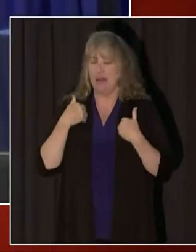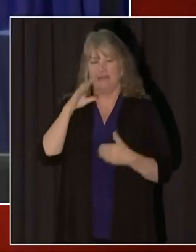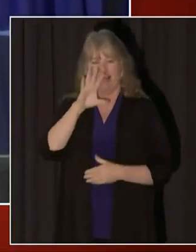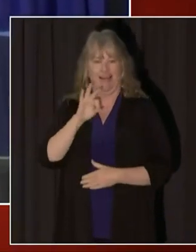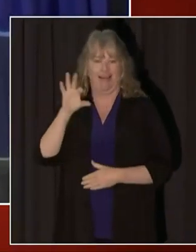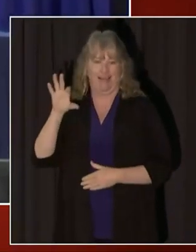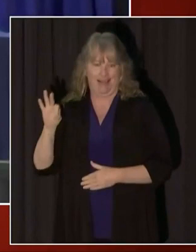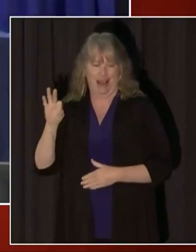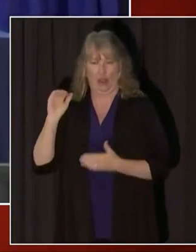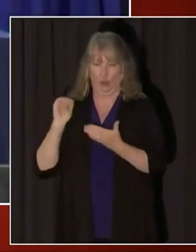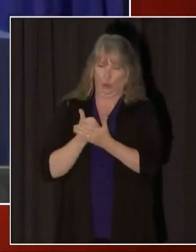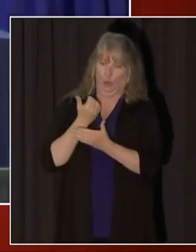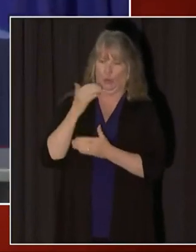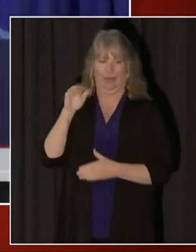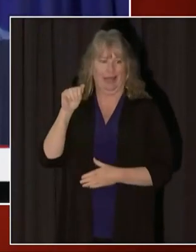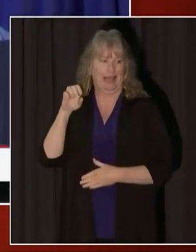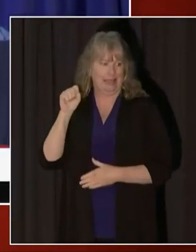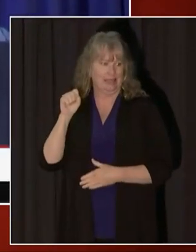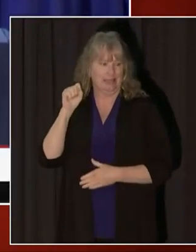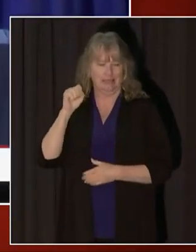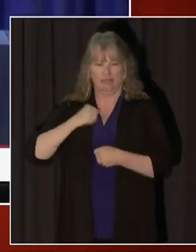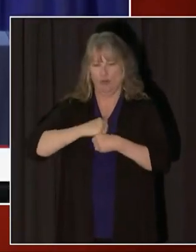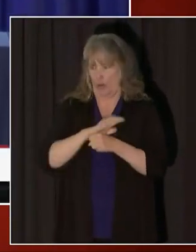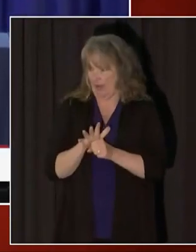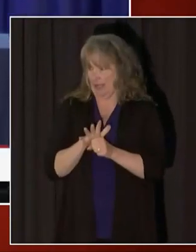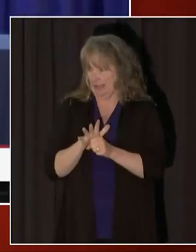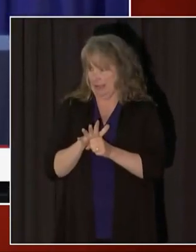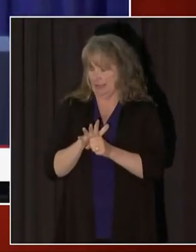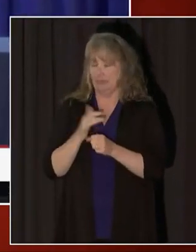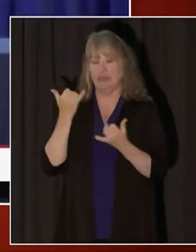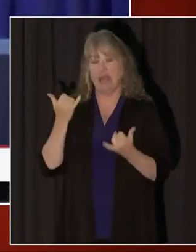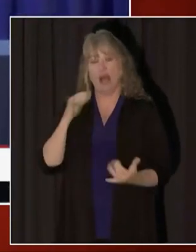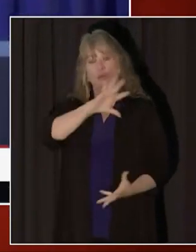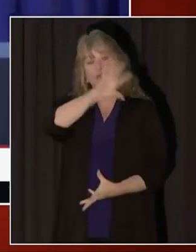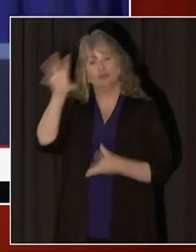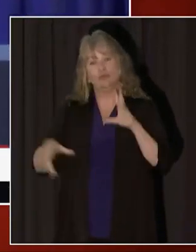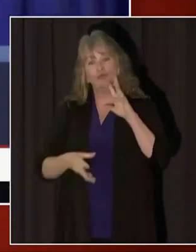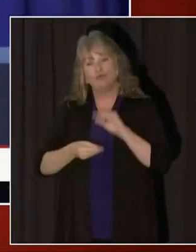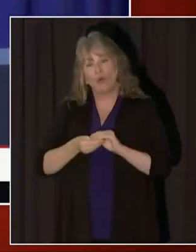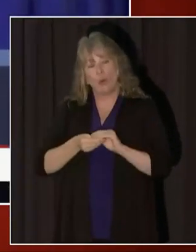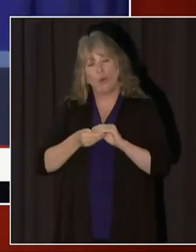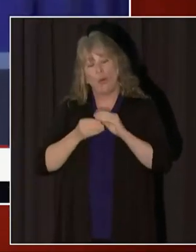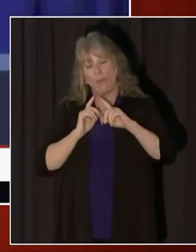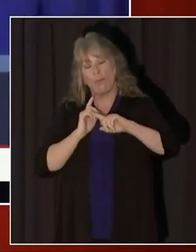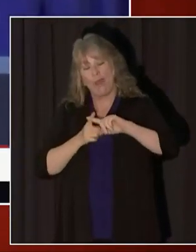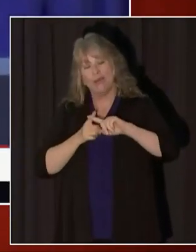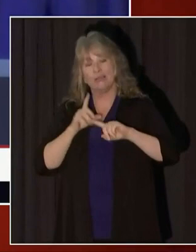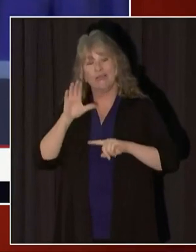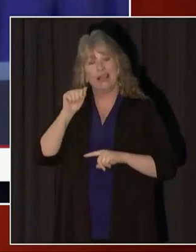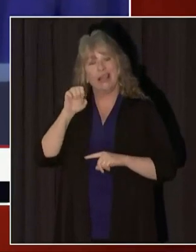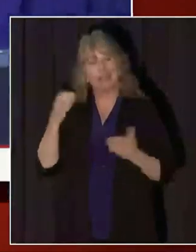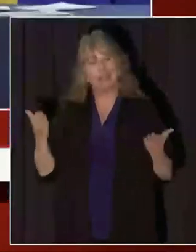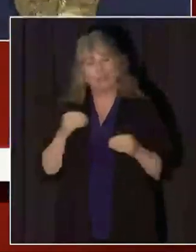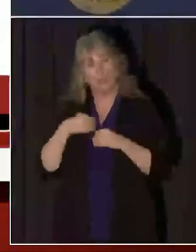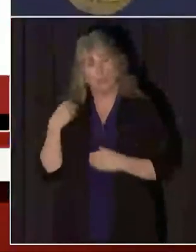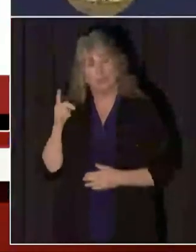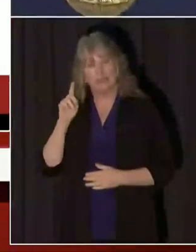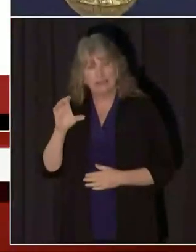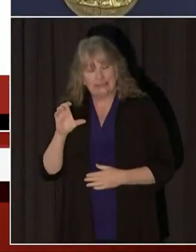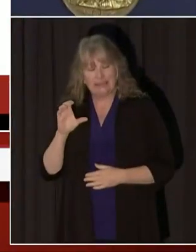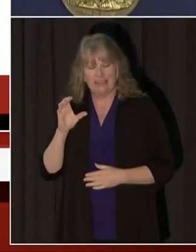new cases of COVID-19, bringing our total positive cases in Washington, D.C. to just